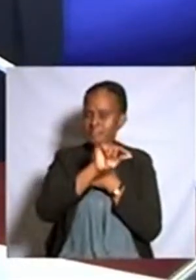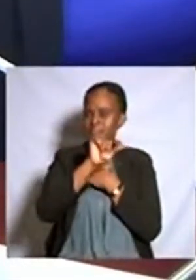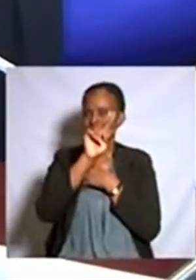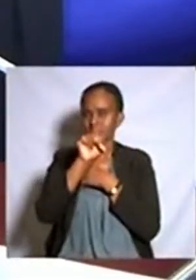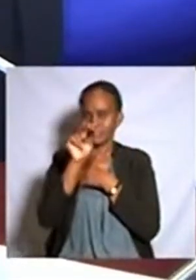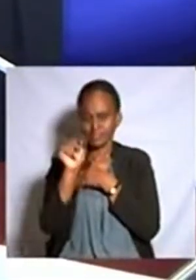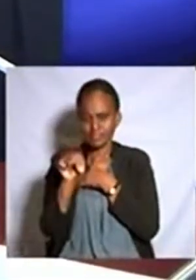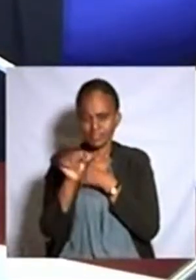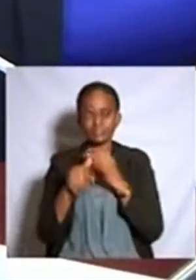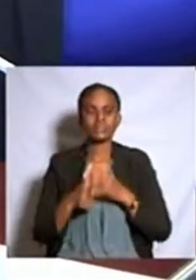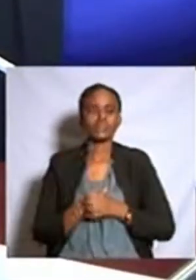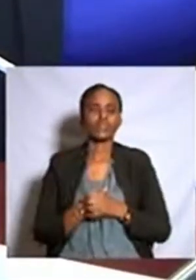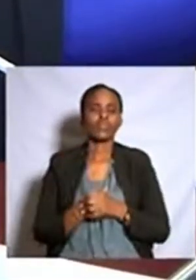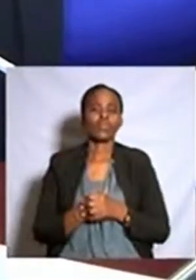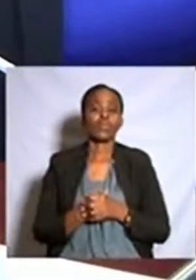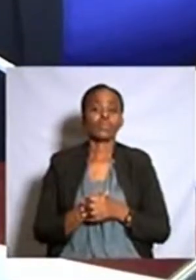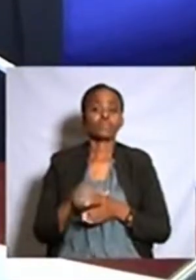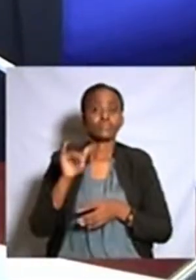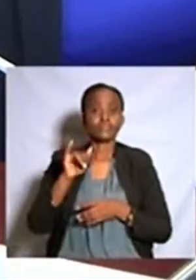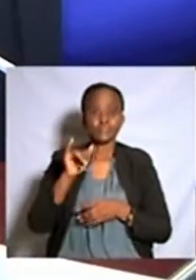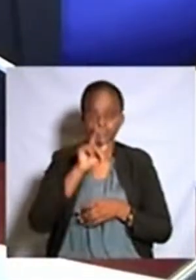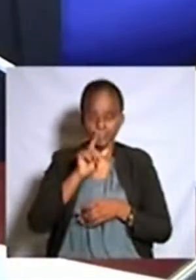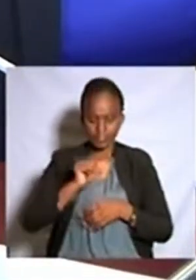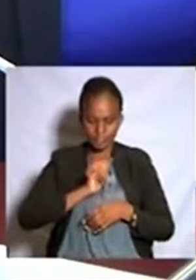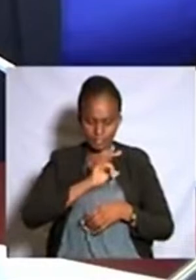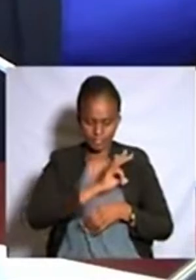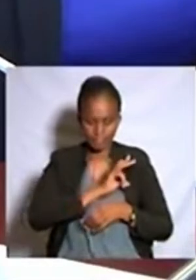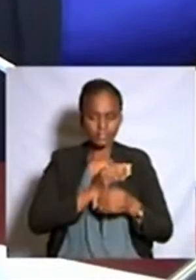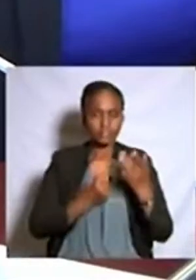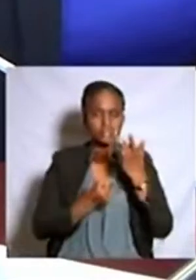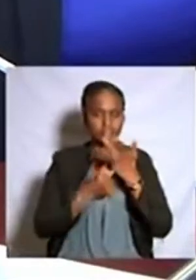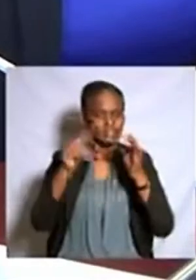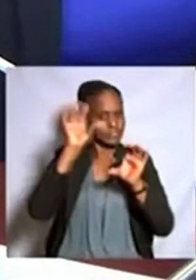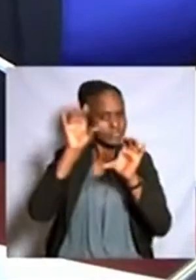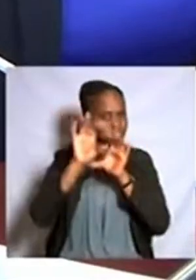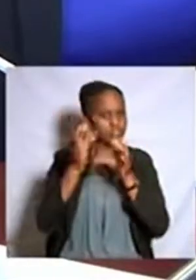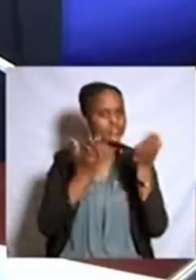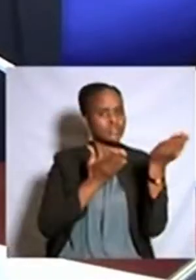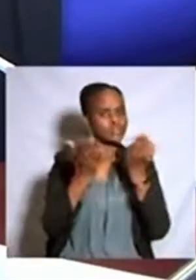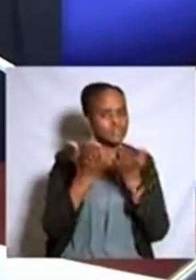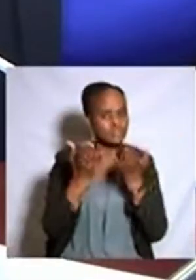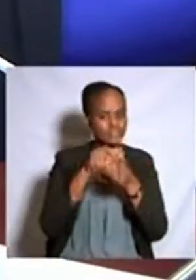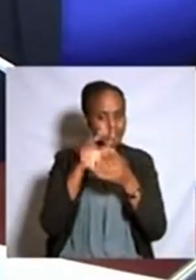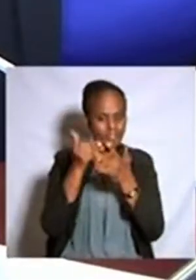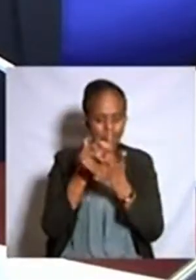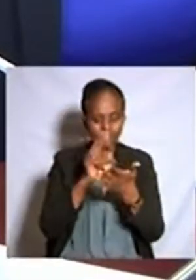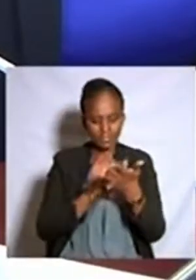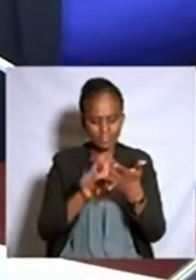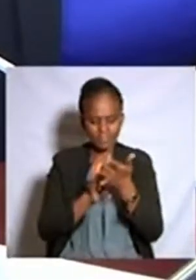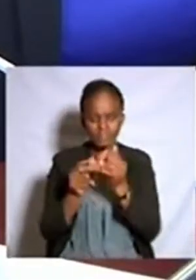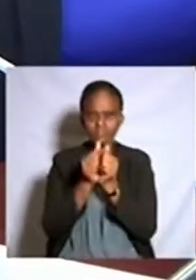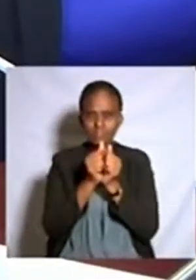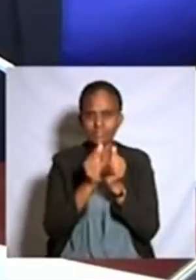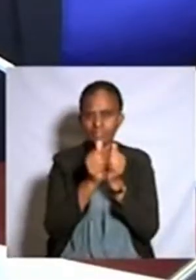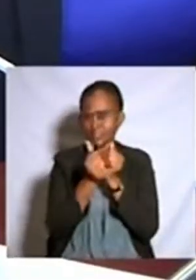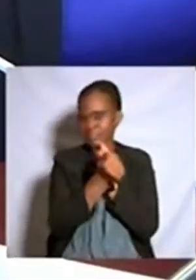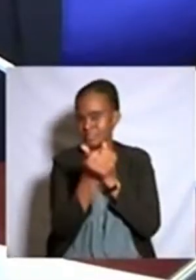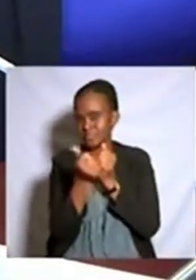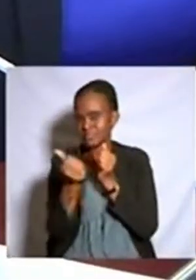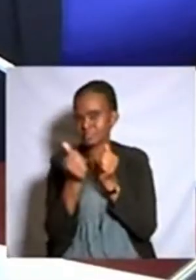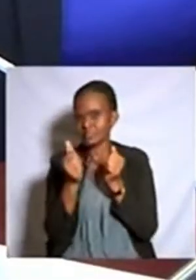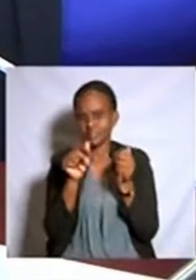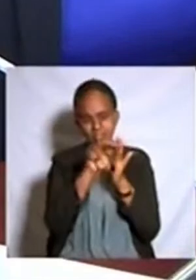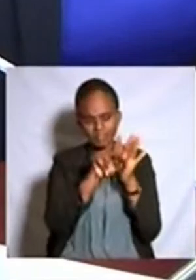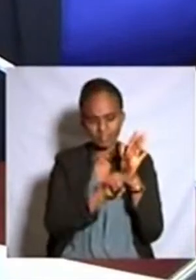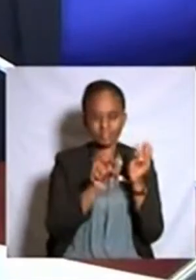2022. Note that the staff terms and condition of service are read together with other policies and board